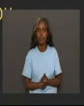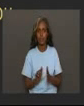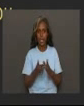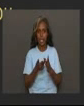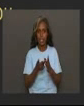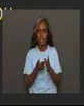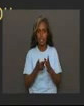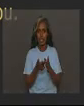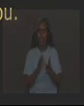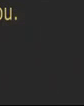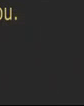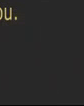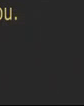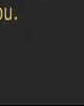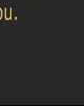Begin.